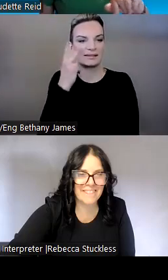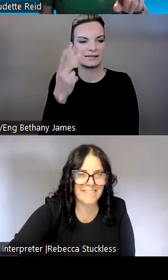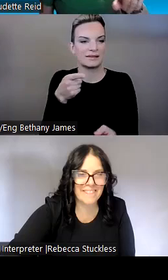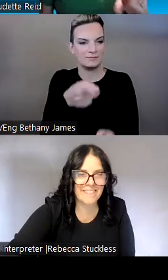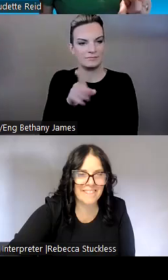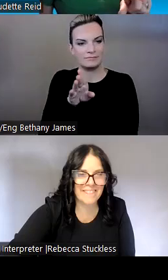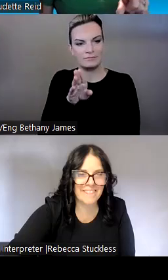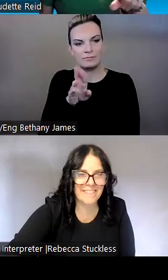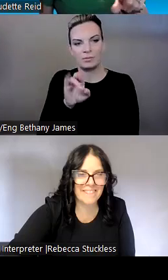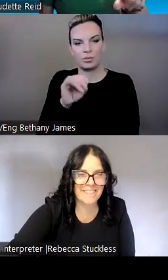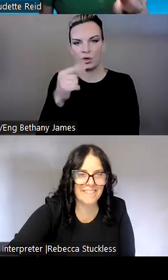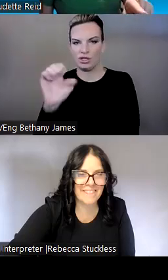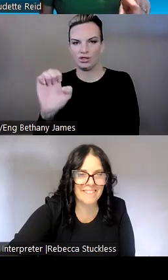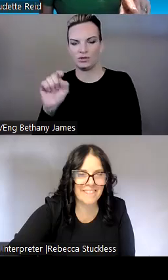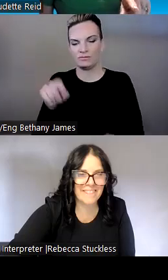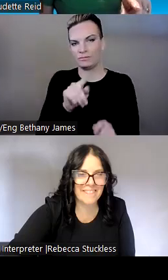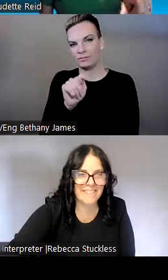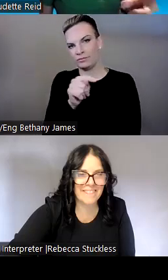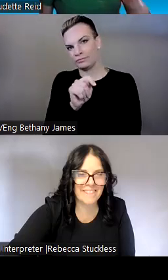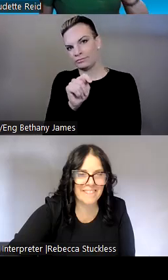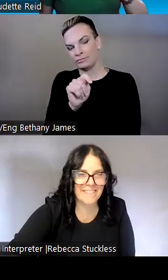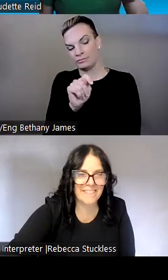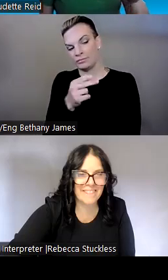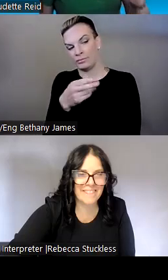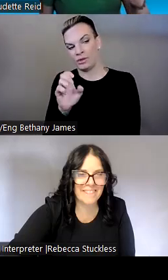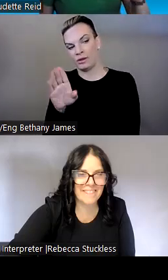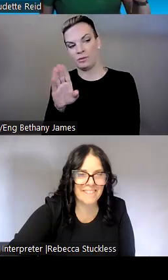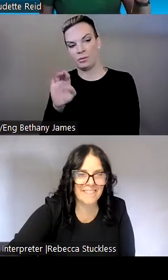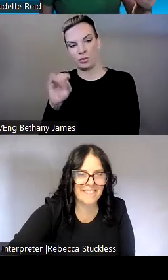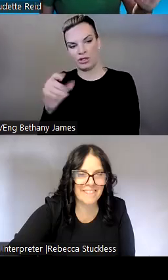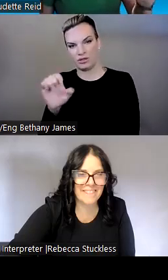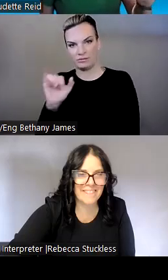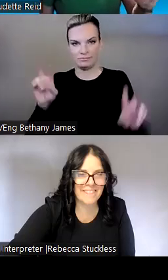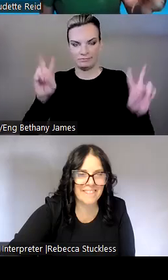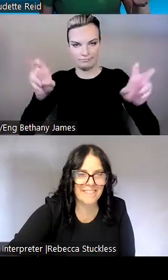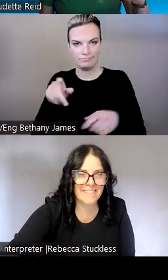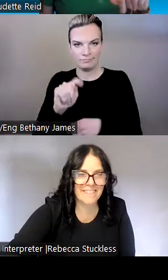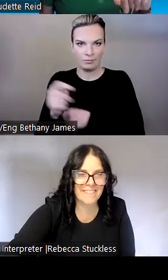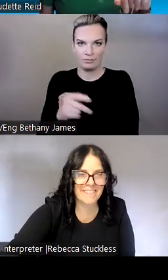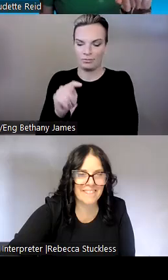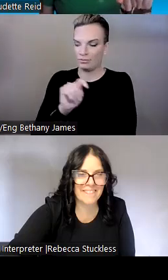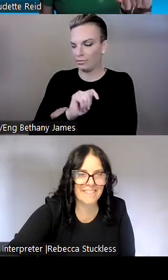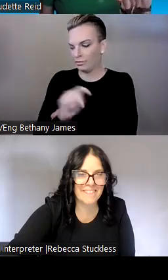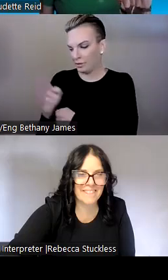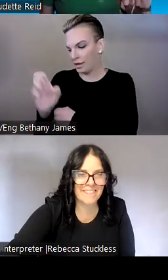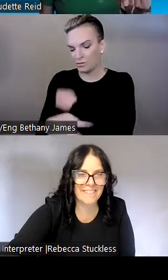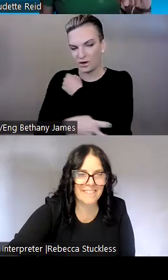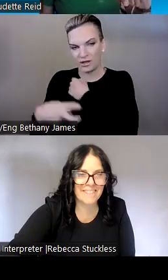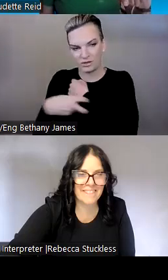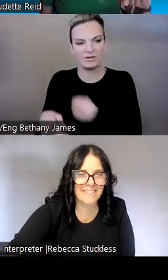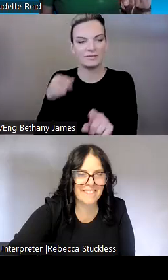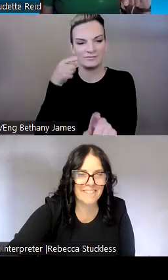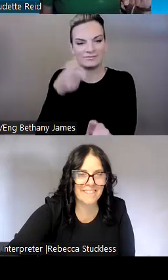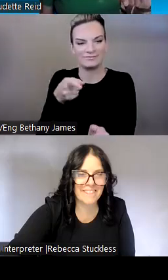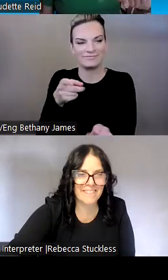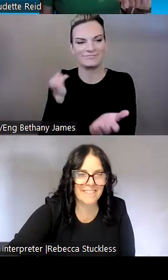you click on the box that says tech support, then go to hardware and devices and smart device